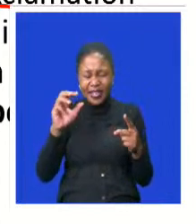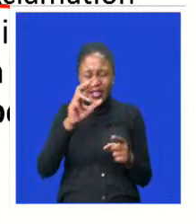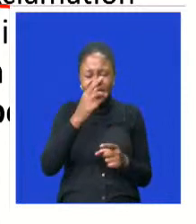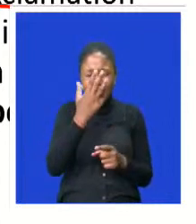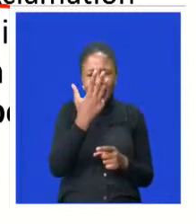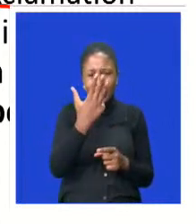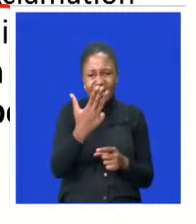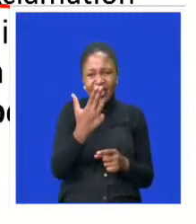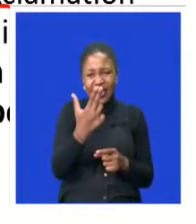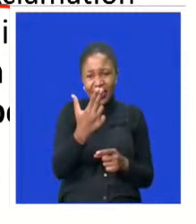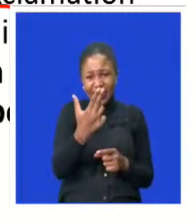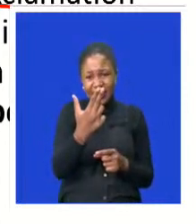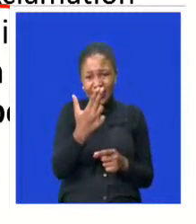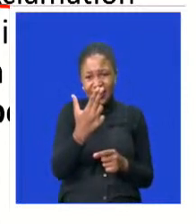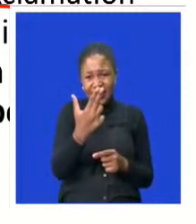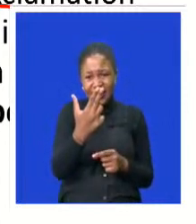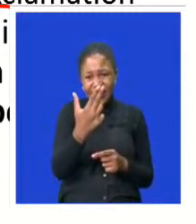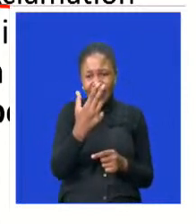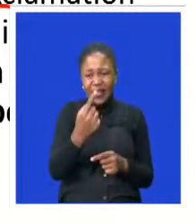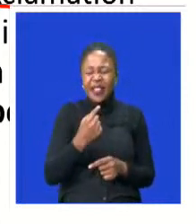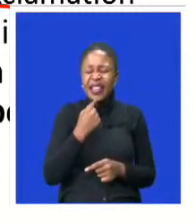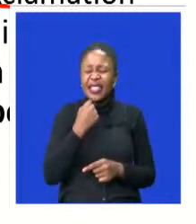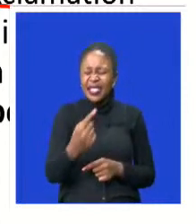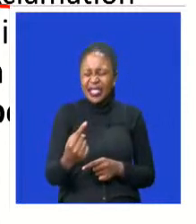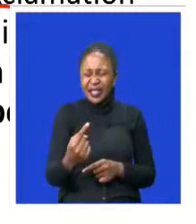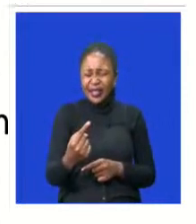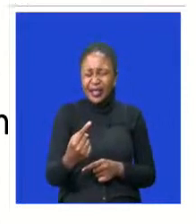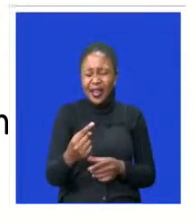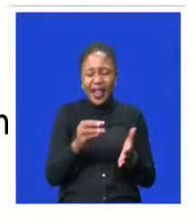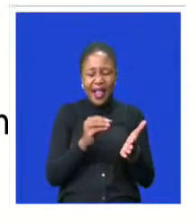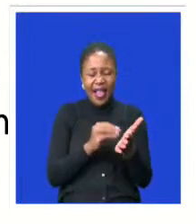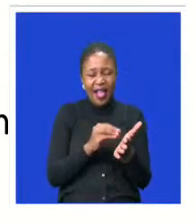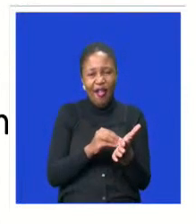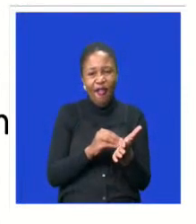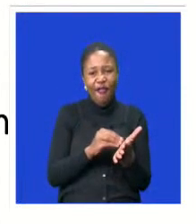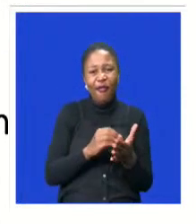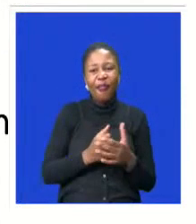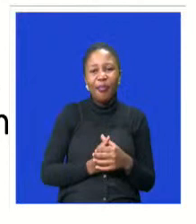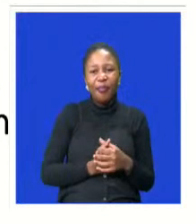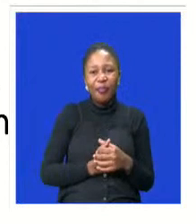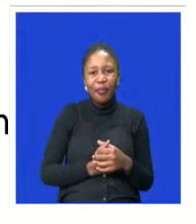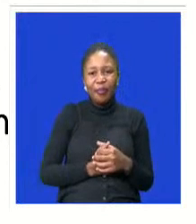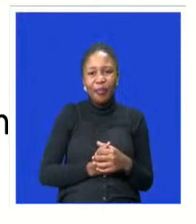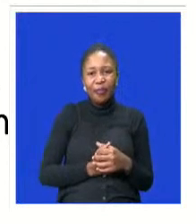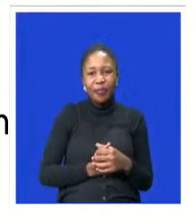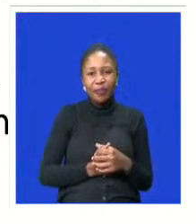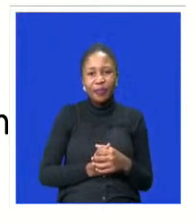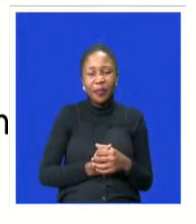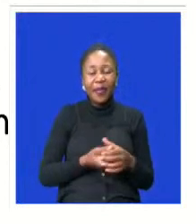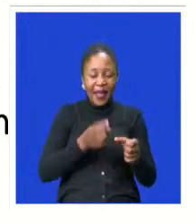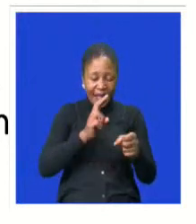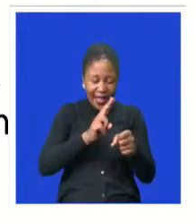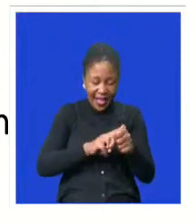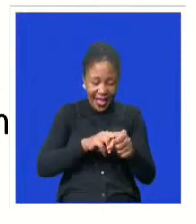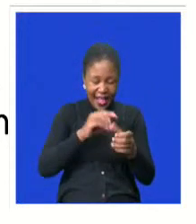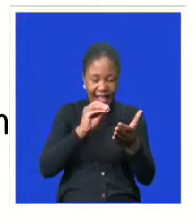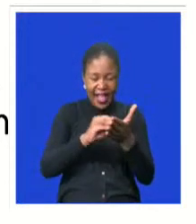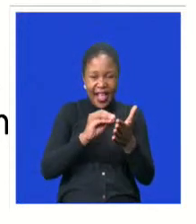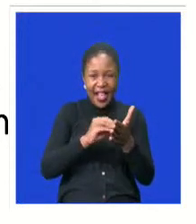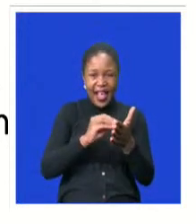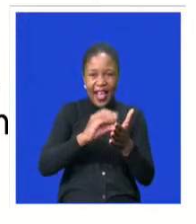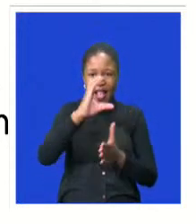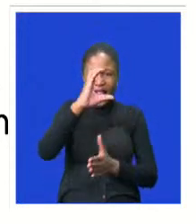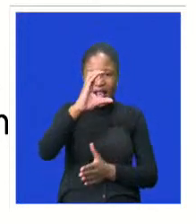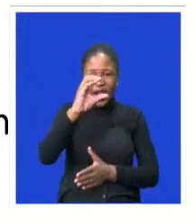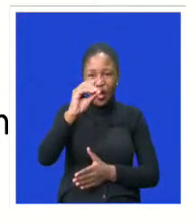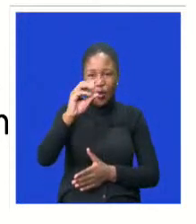the writer here is expressing a command. Then we have the compound sentence. It consists of